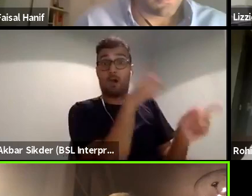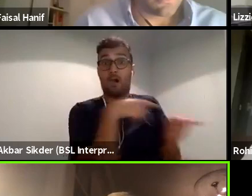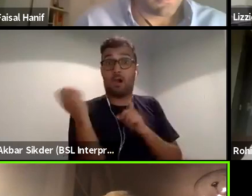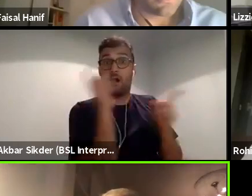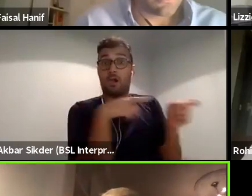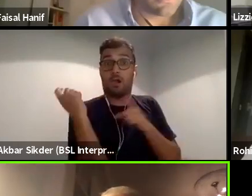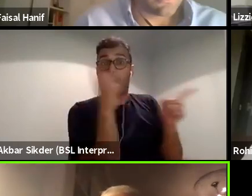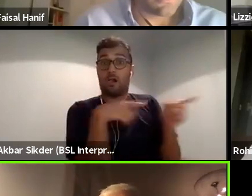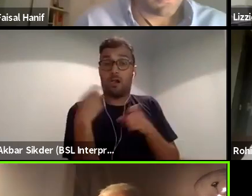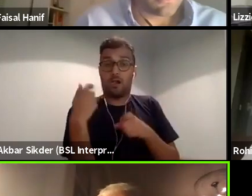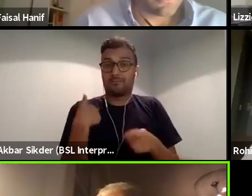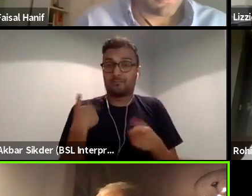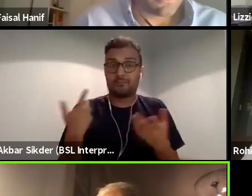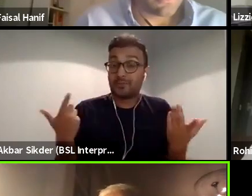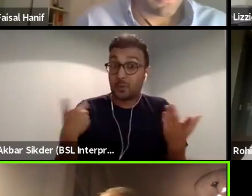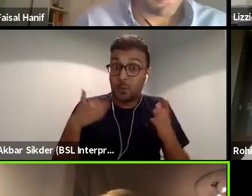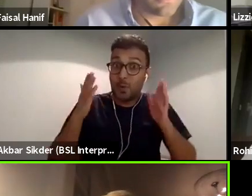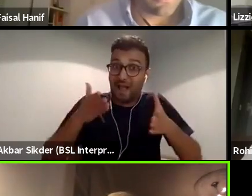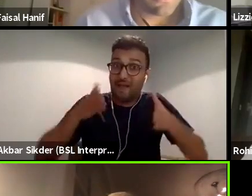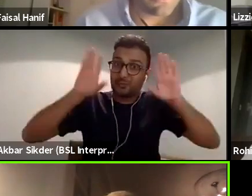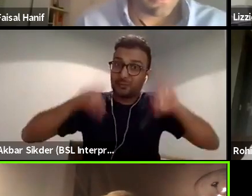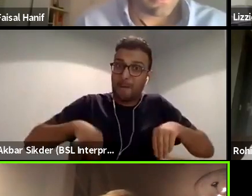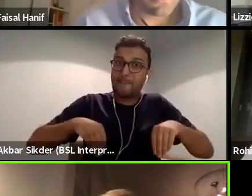bring Facebook back into line.